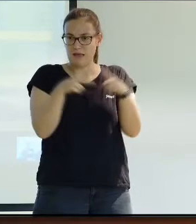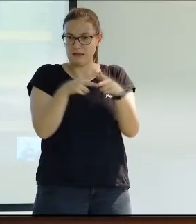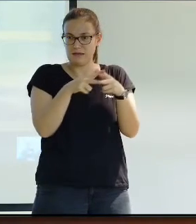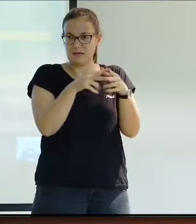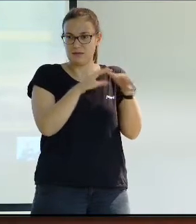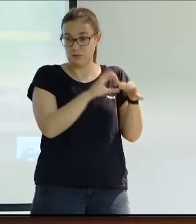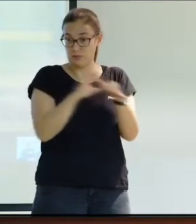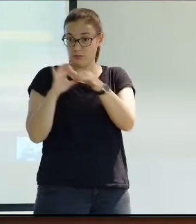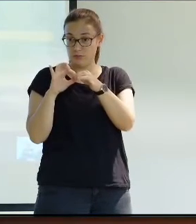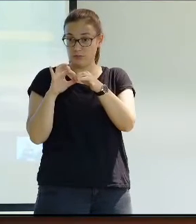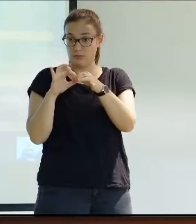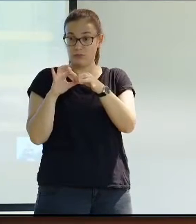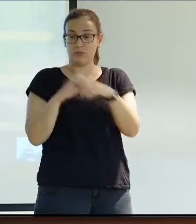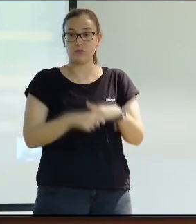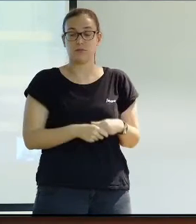accordance with